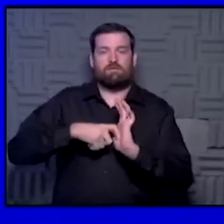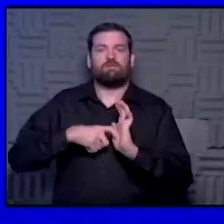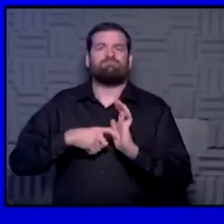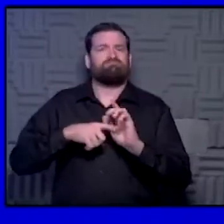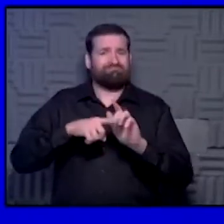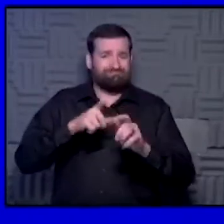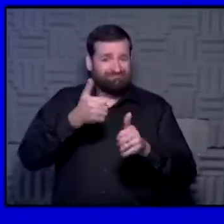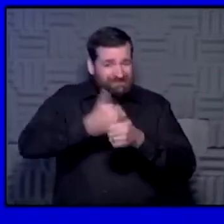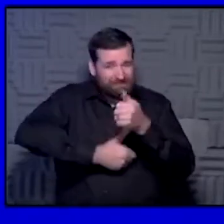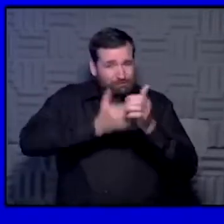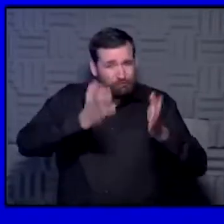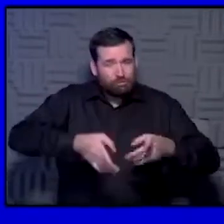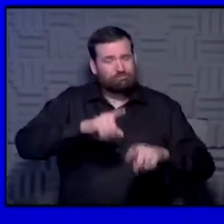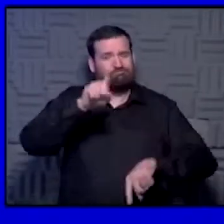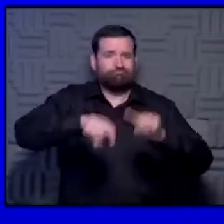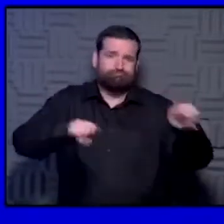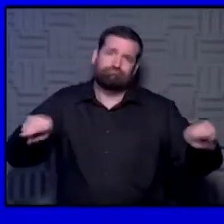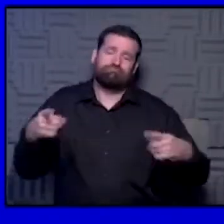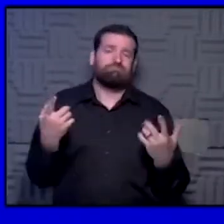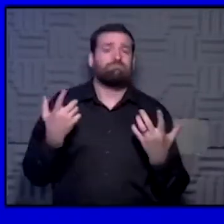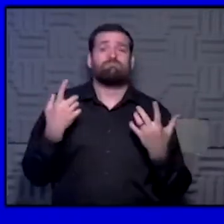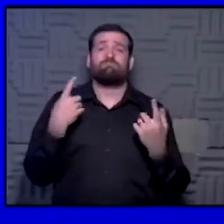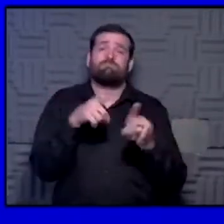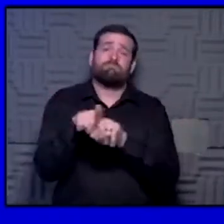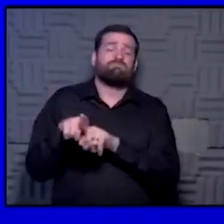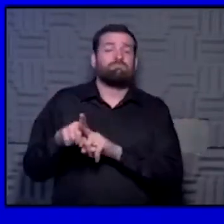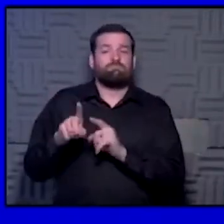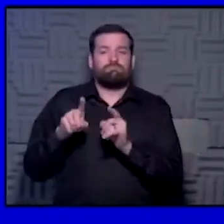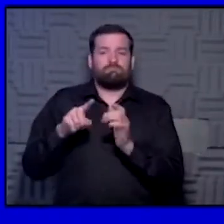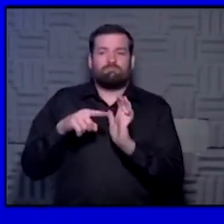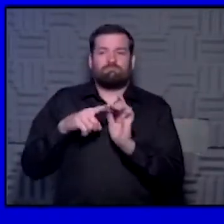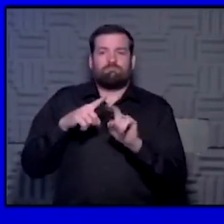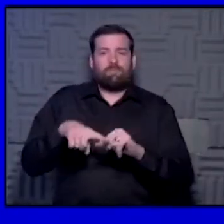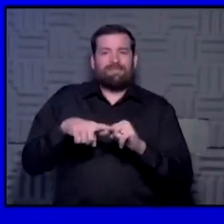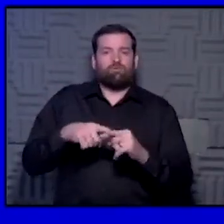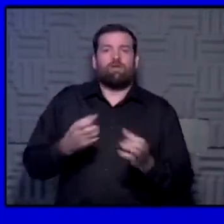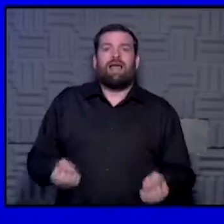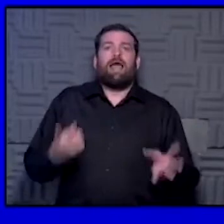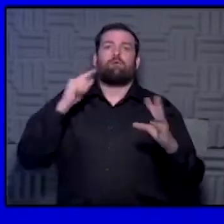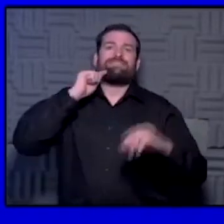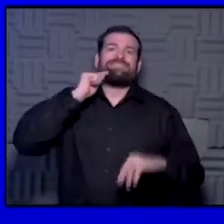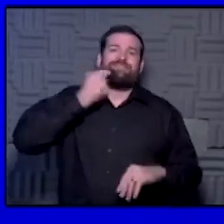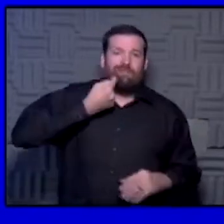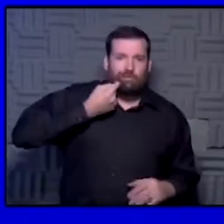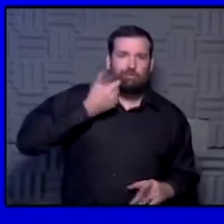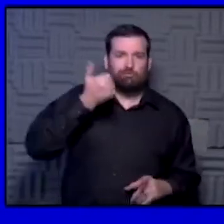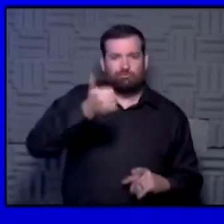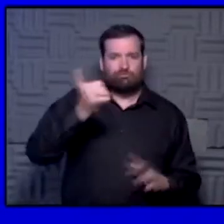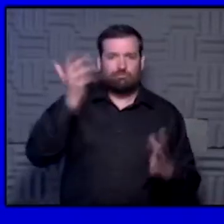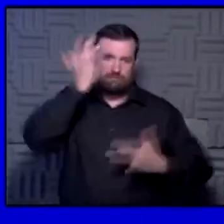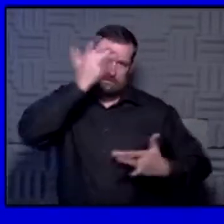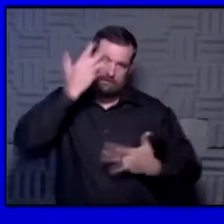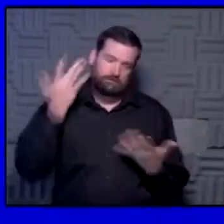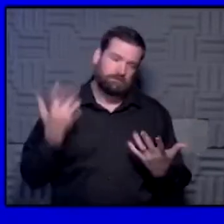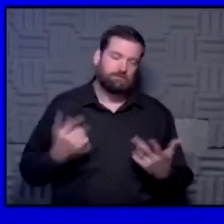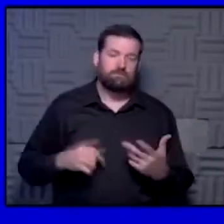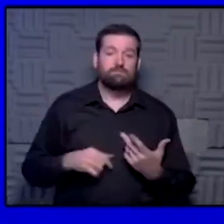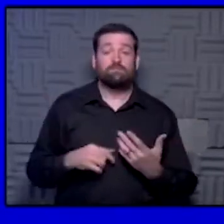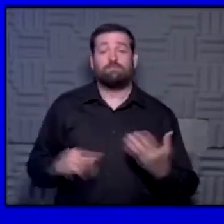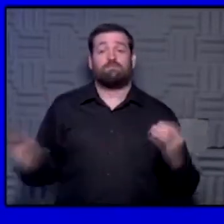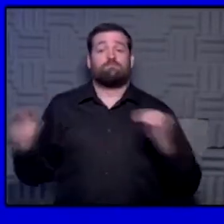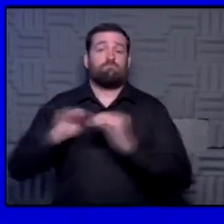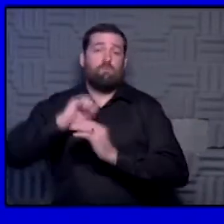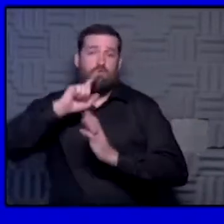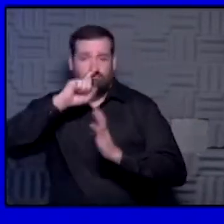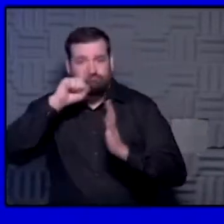for different people, and especially depending on the severity of illness. There are more new publications. There